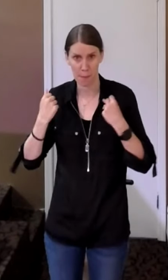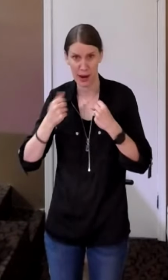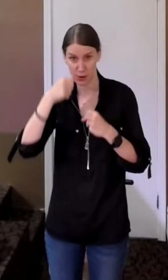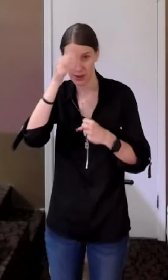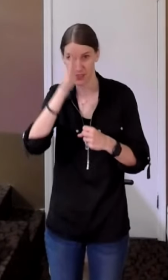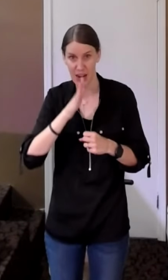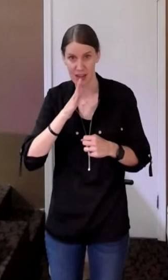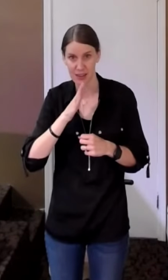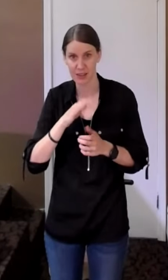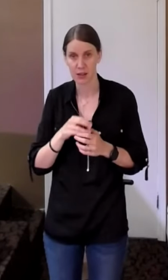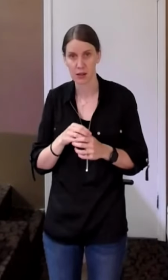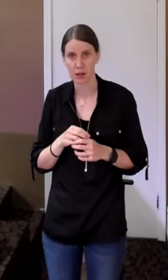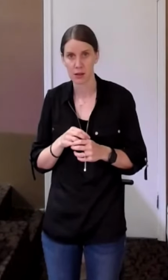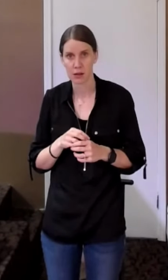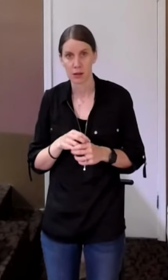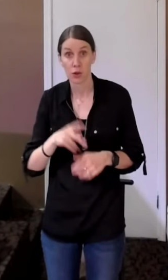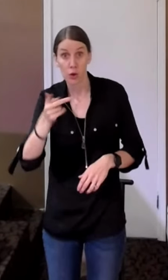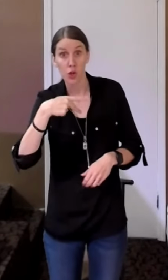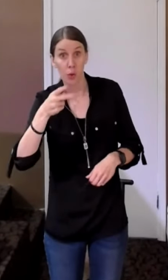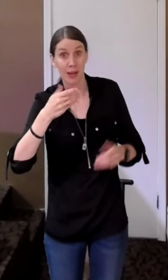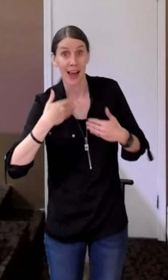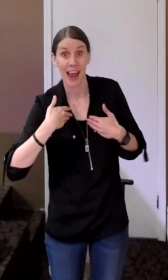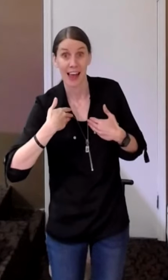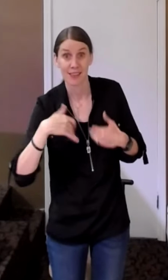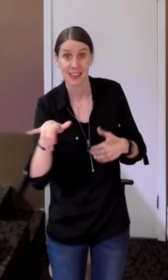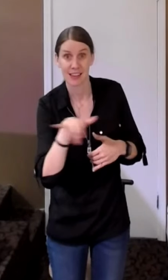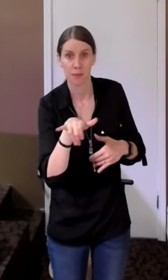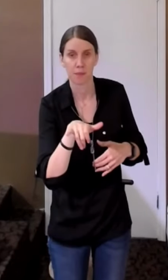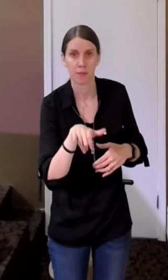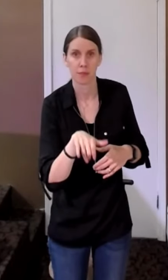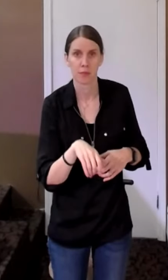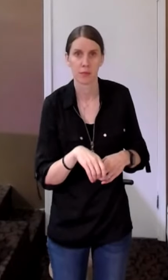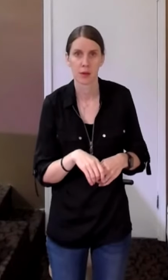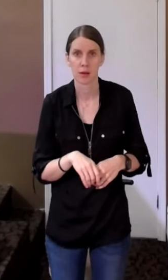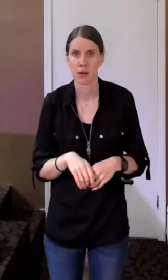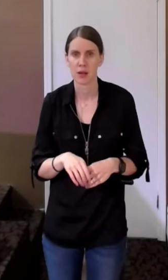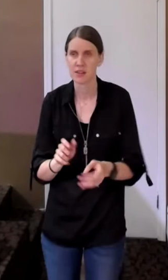okay? And we need to have that. He didn't have to